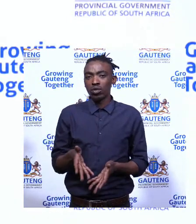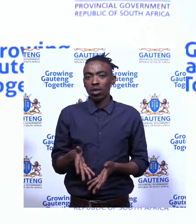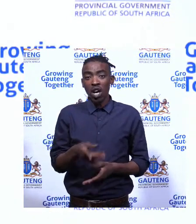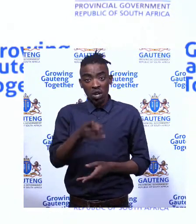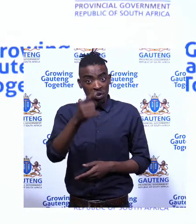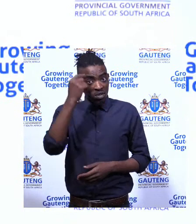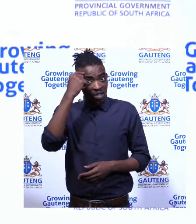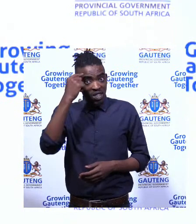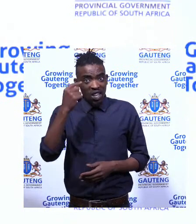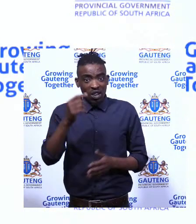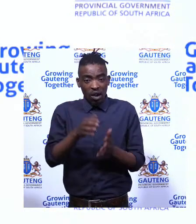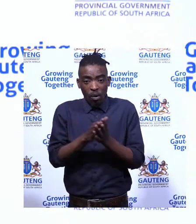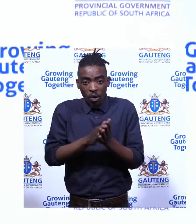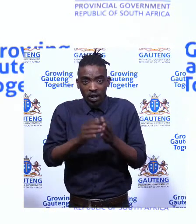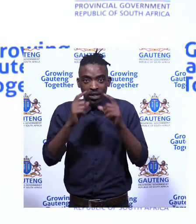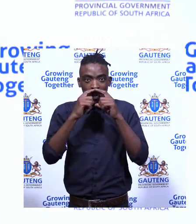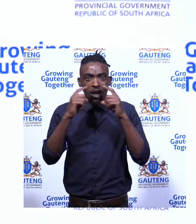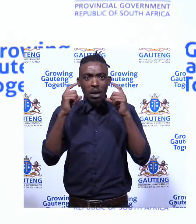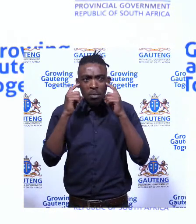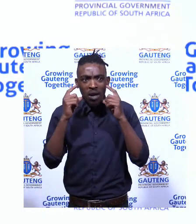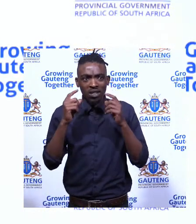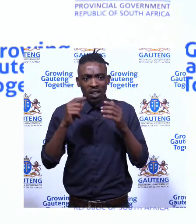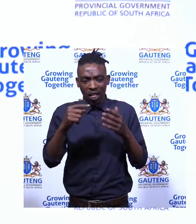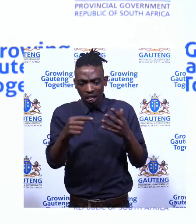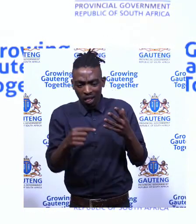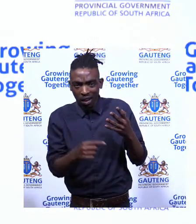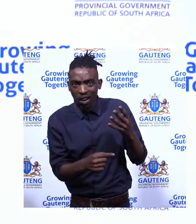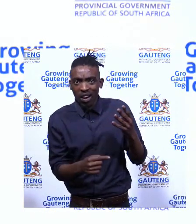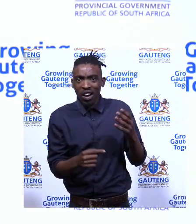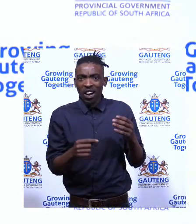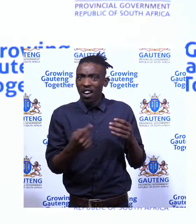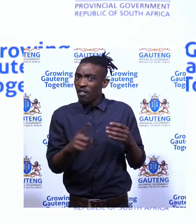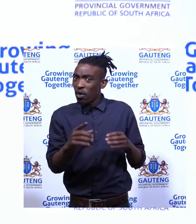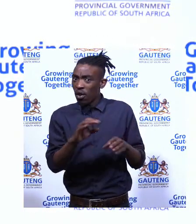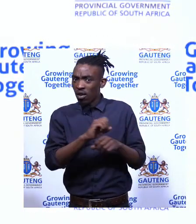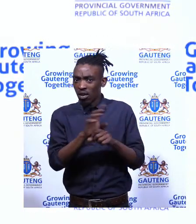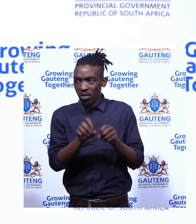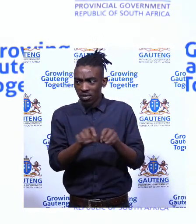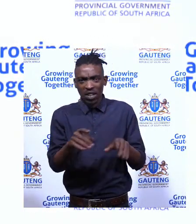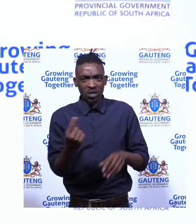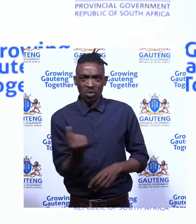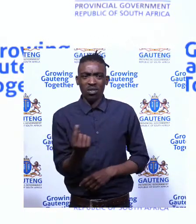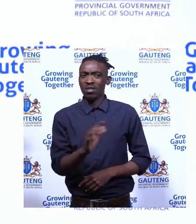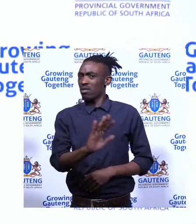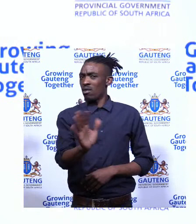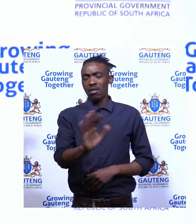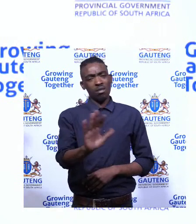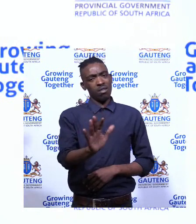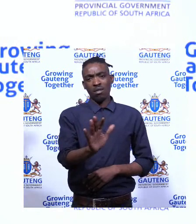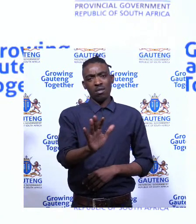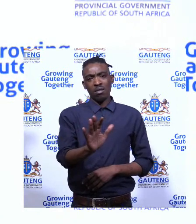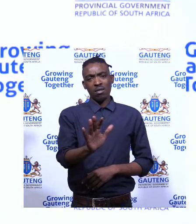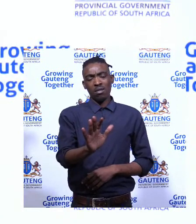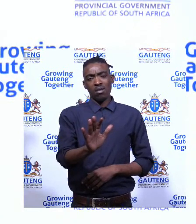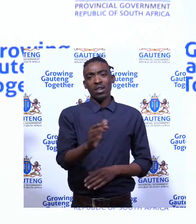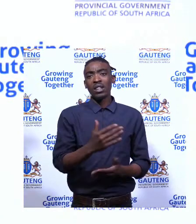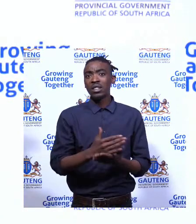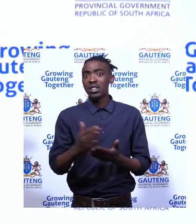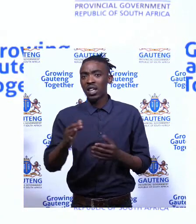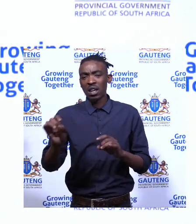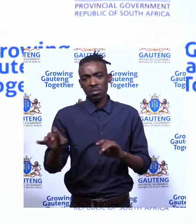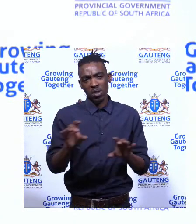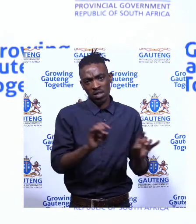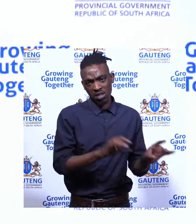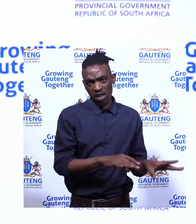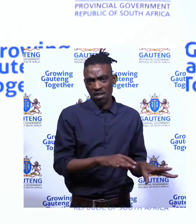COVID, but these measures are for multiple diseases that we suffer. How many of you who have been